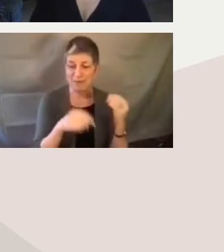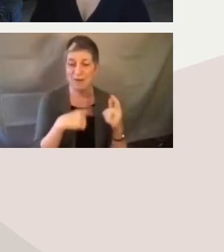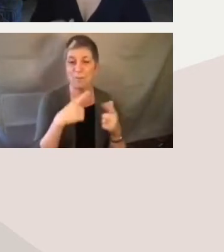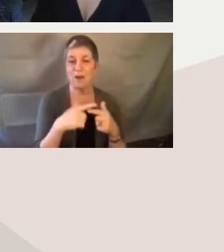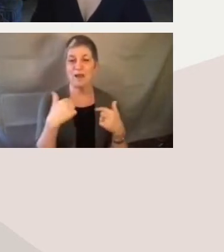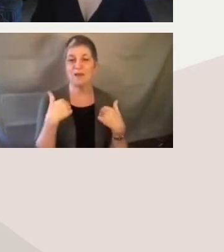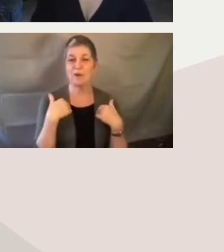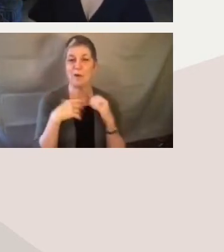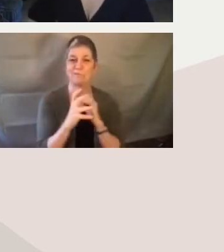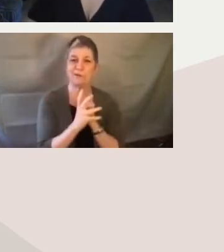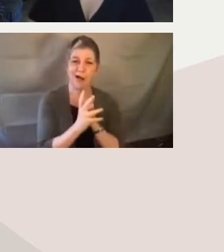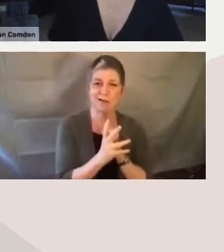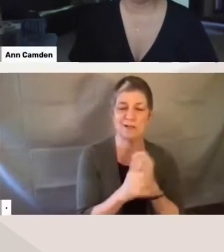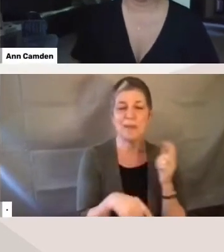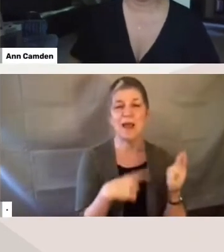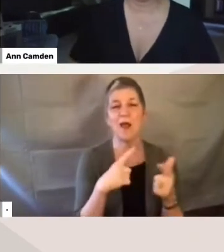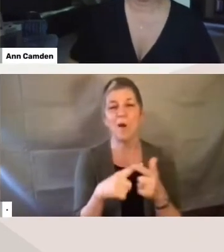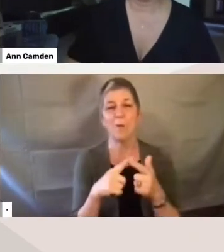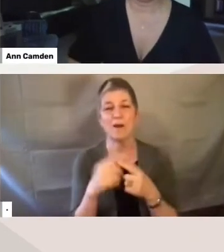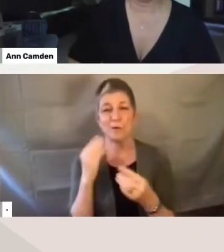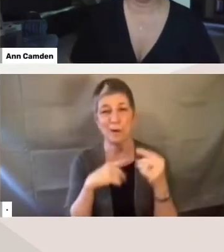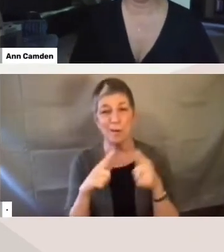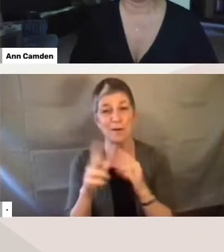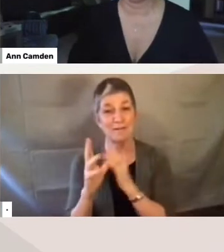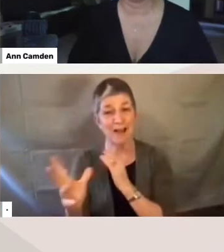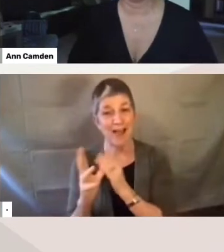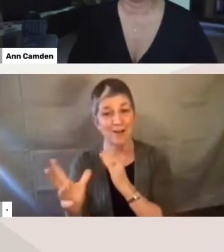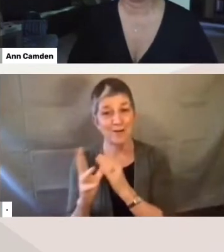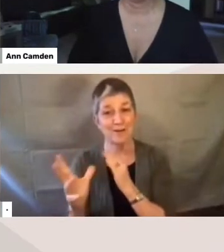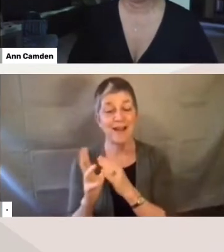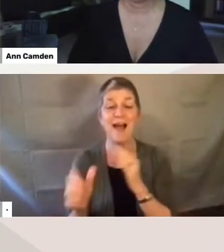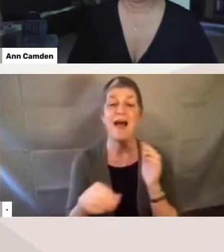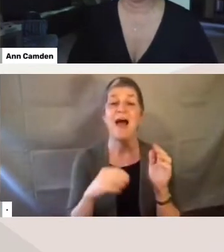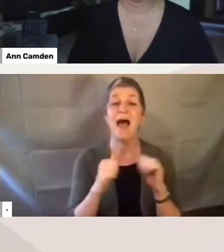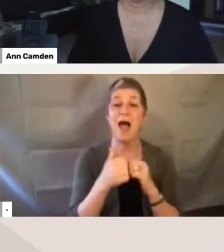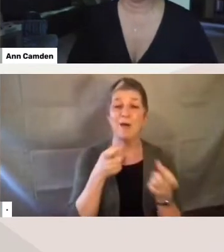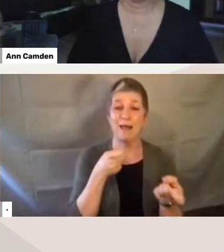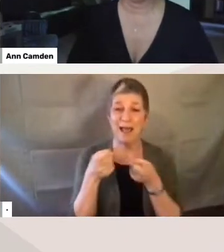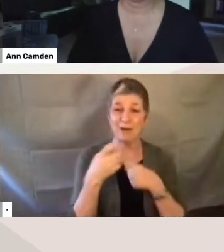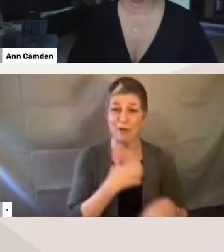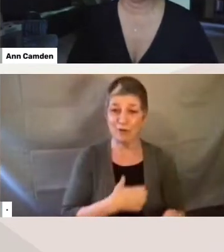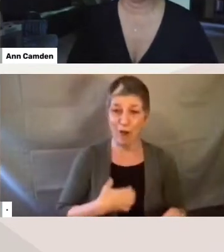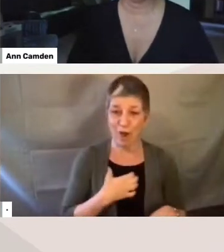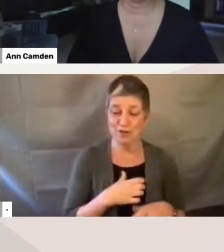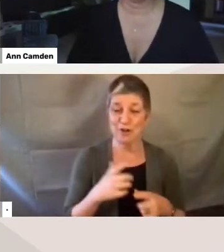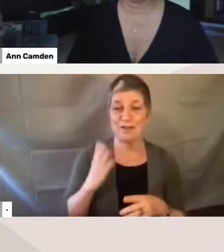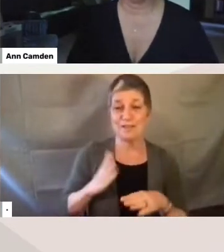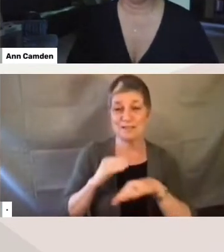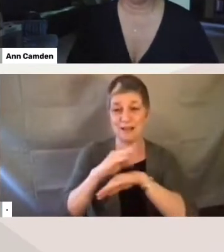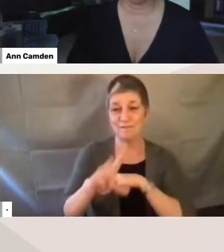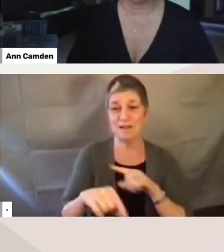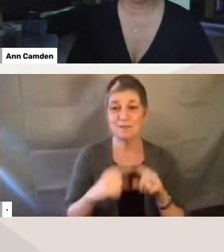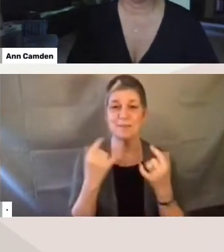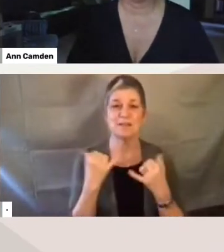have constipation, and what to eat when you have diarrhea, and how to handle nausea and all the side effects. But I think that there's still that whole mental side